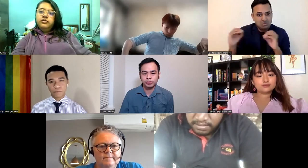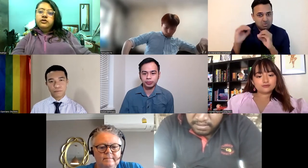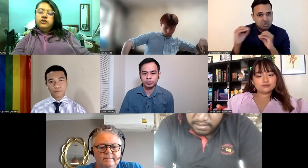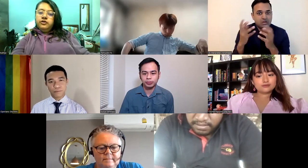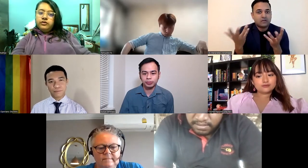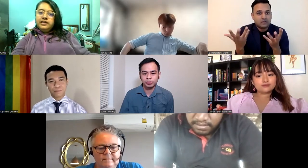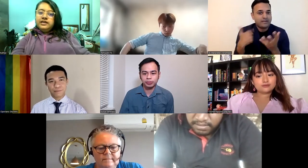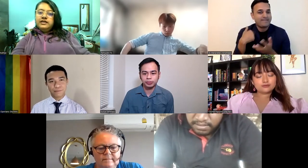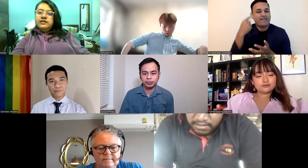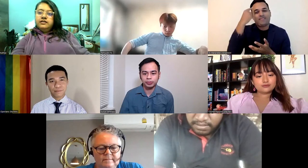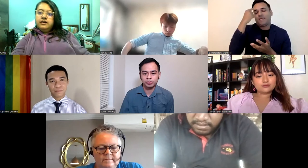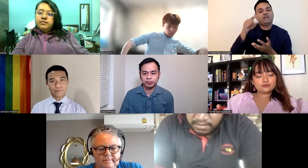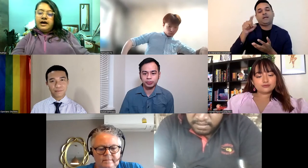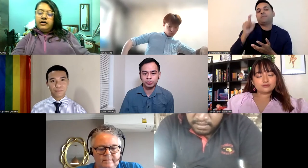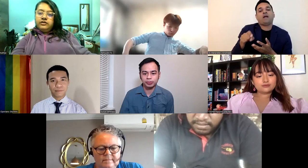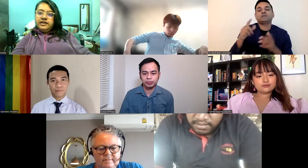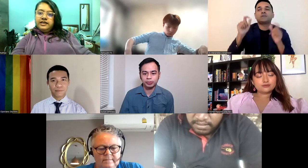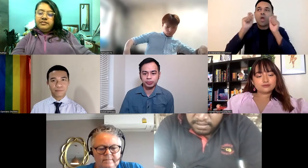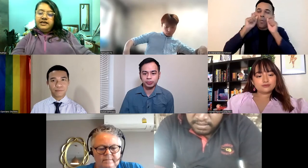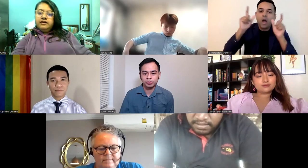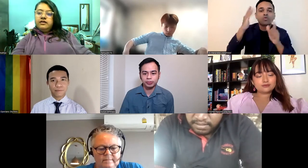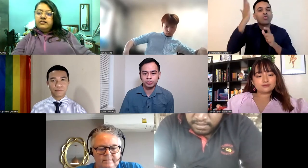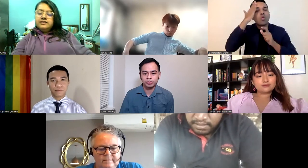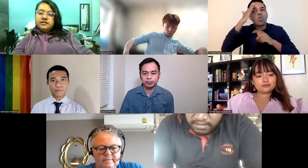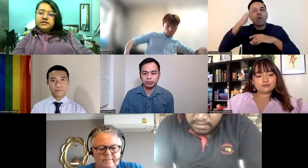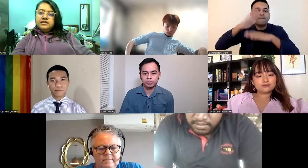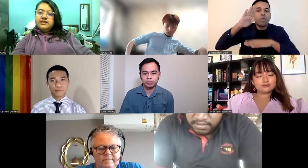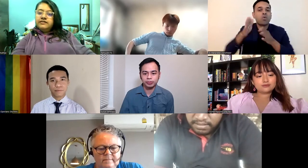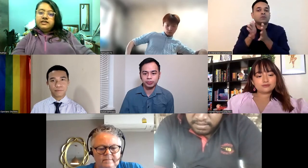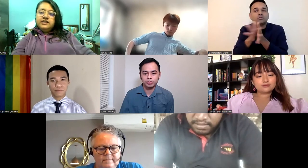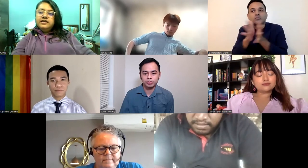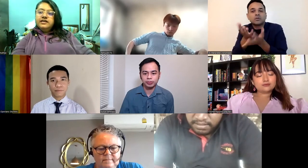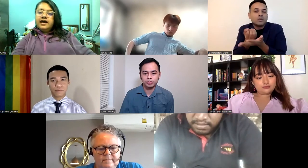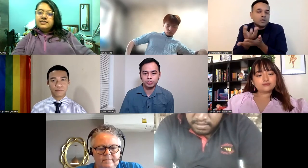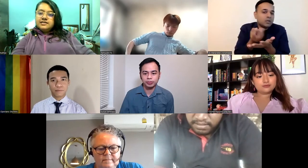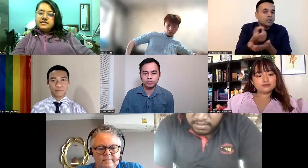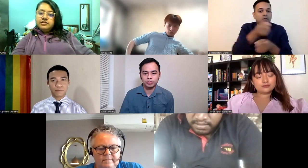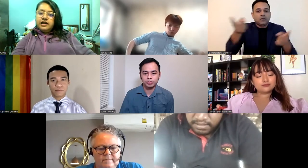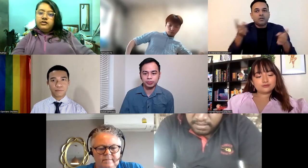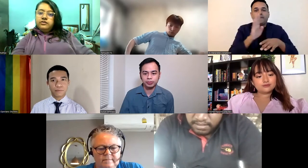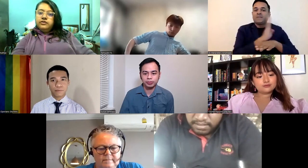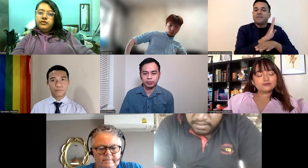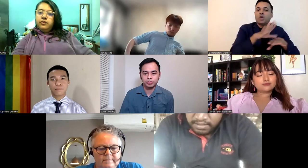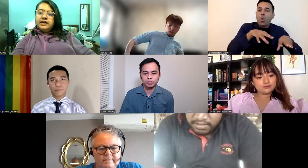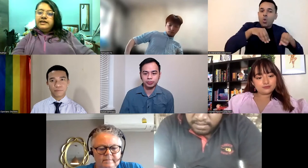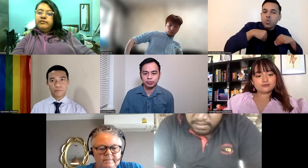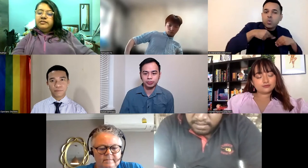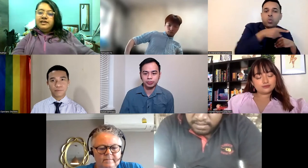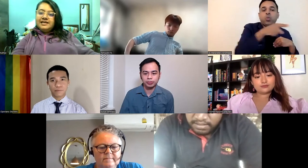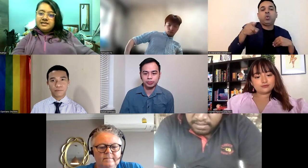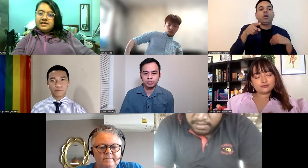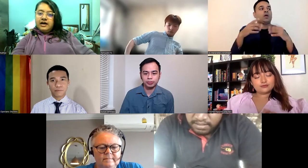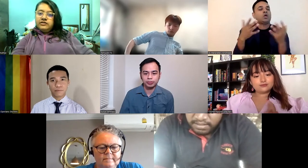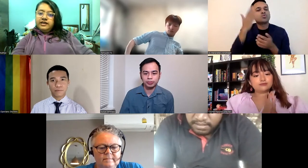to know that how they can make their services and everything accessible, what kind of